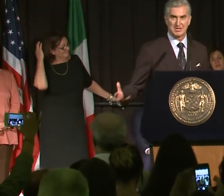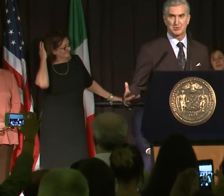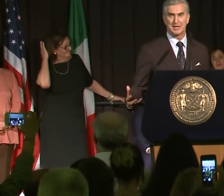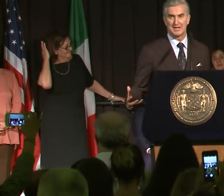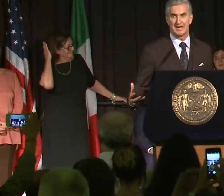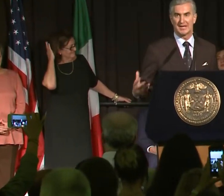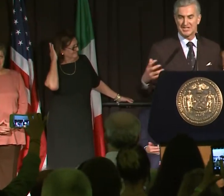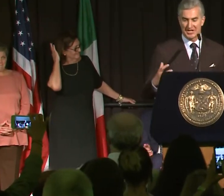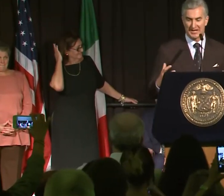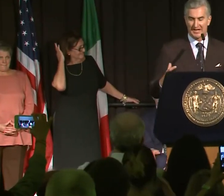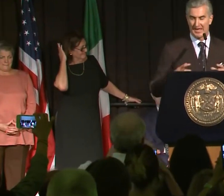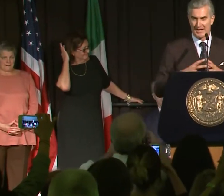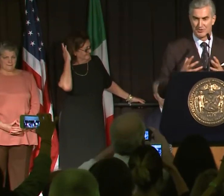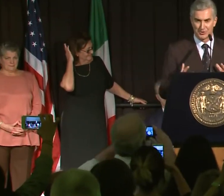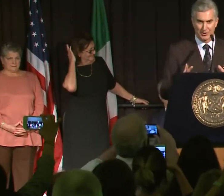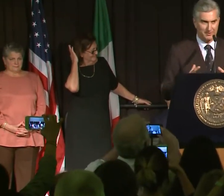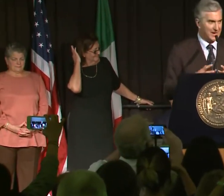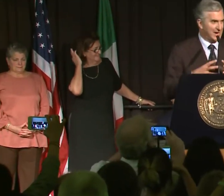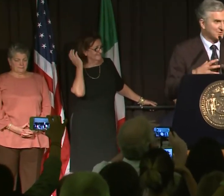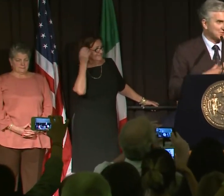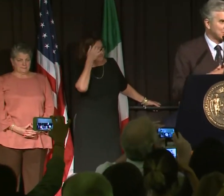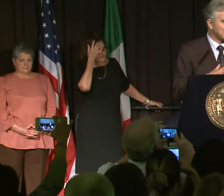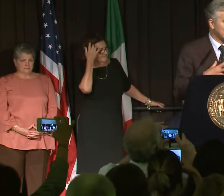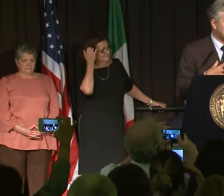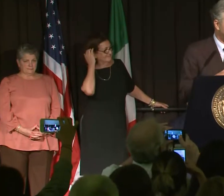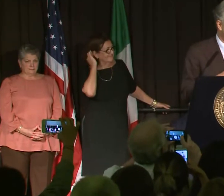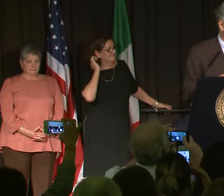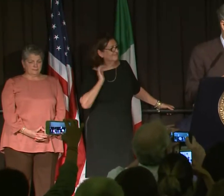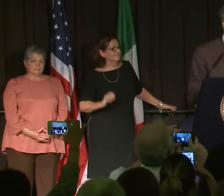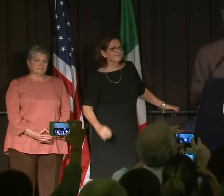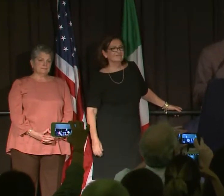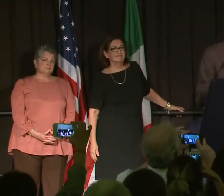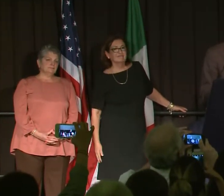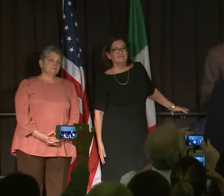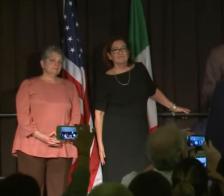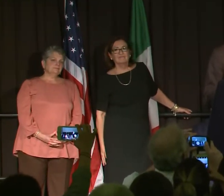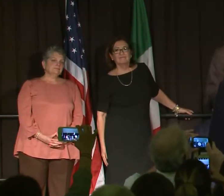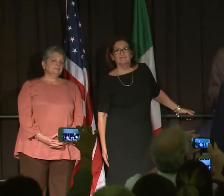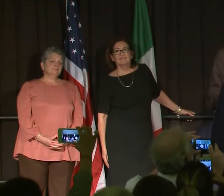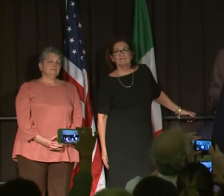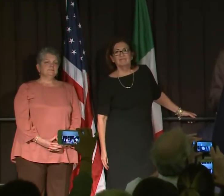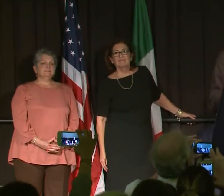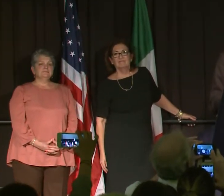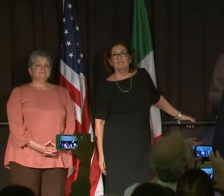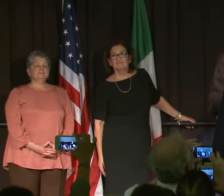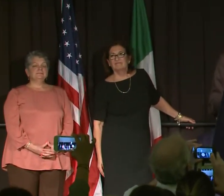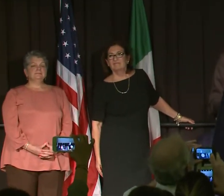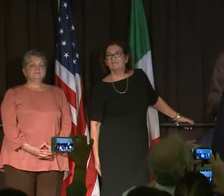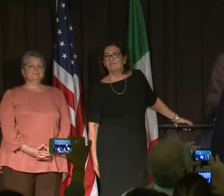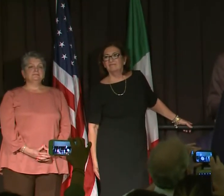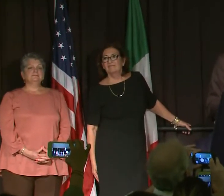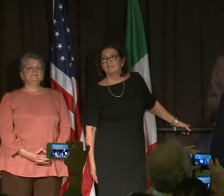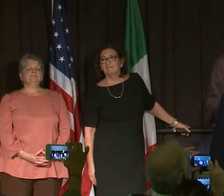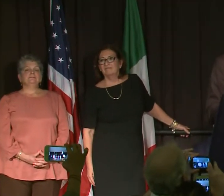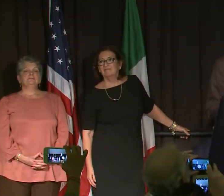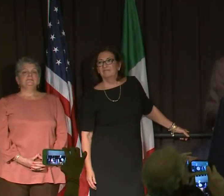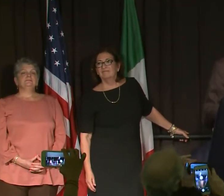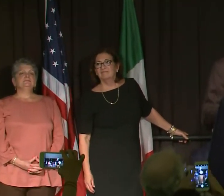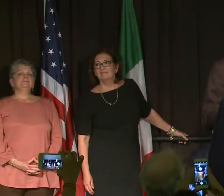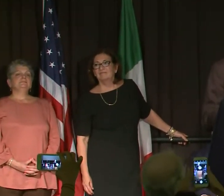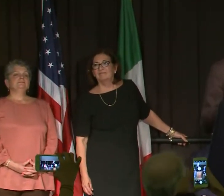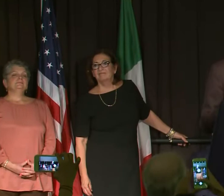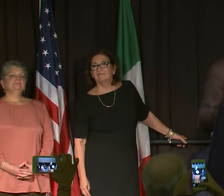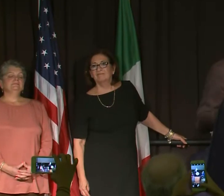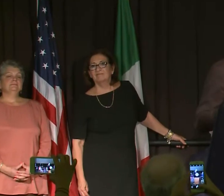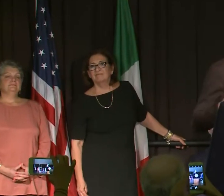relations between Italy and New York are so intense, so passionately intertwined that it's